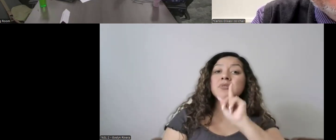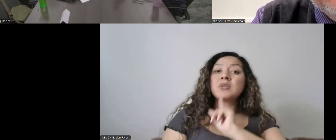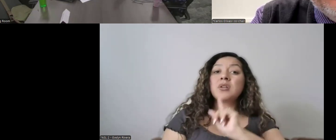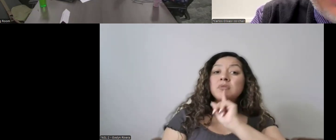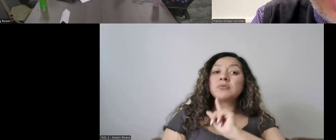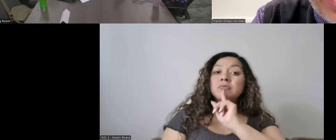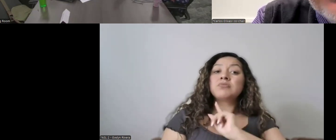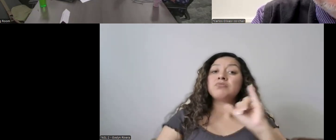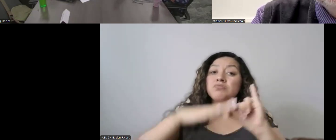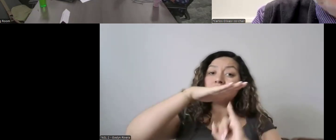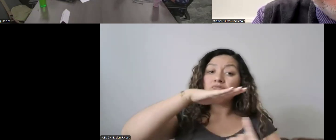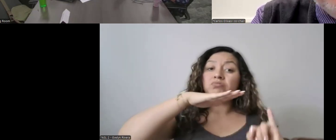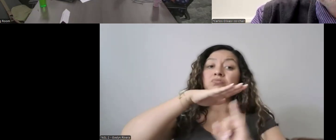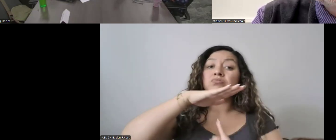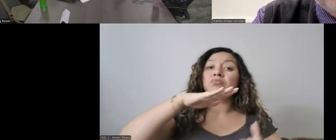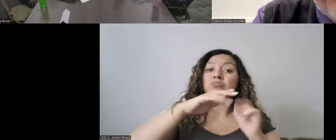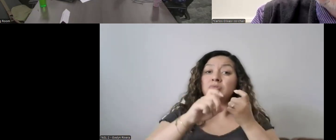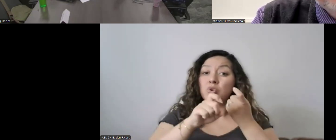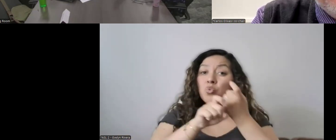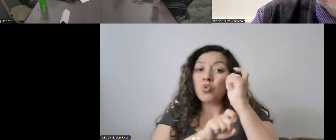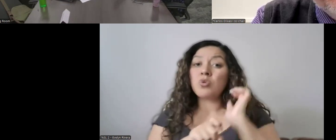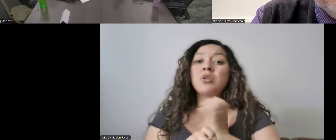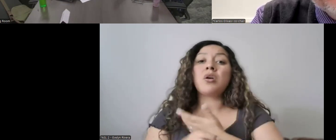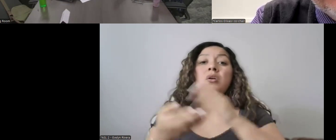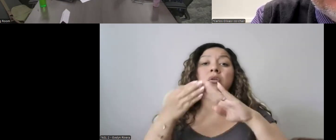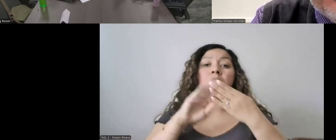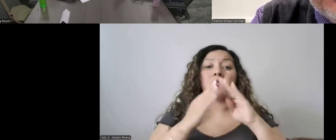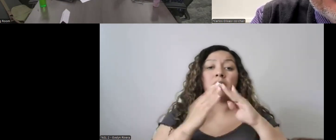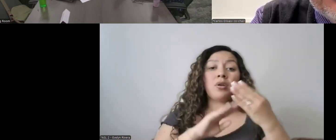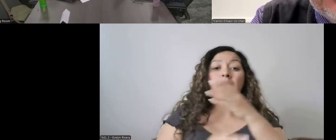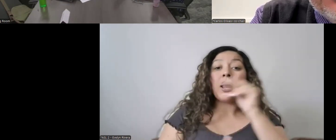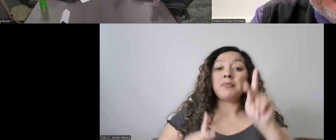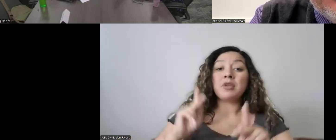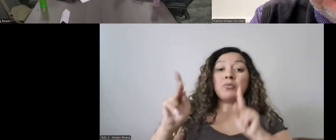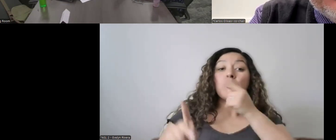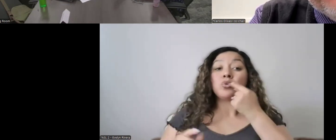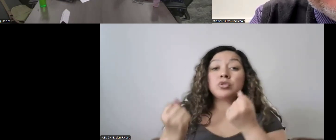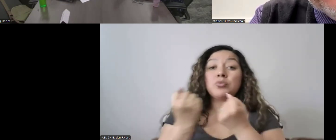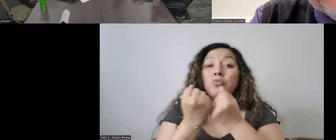communities and the people who support our loved ones.